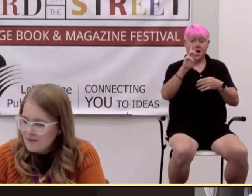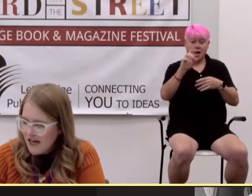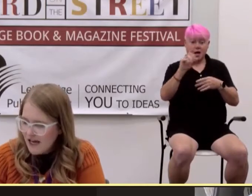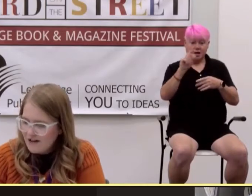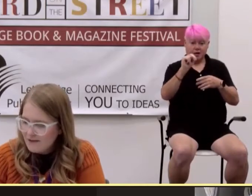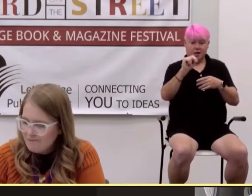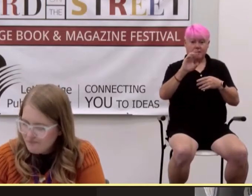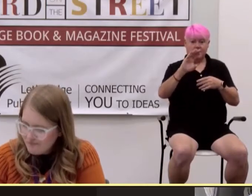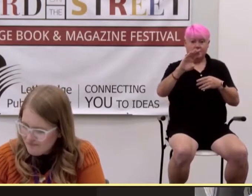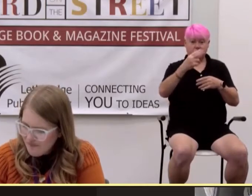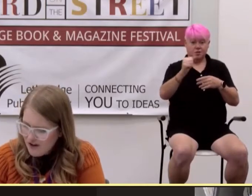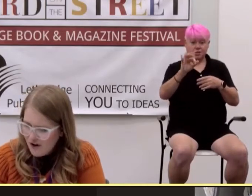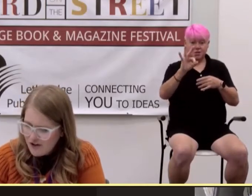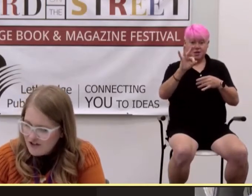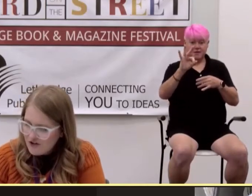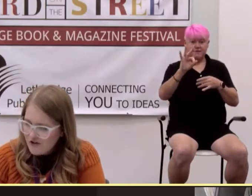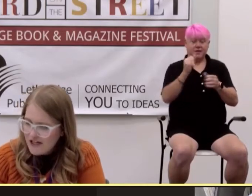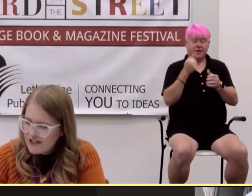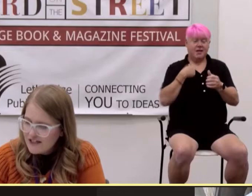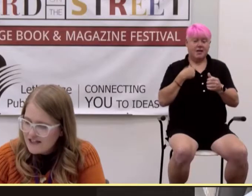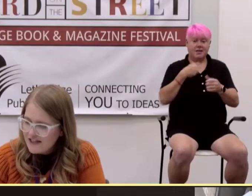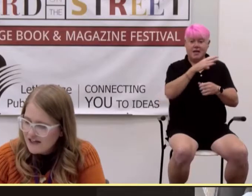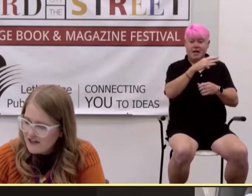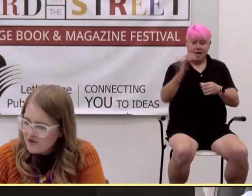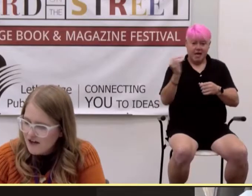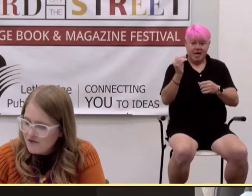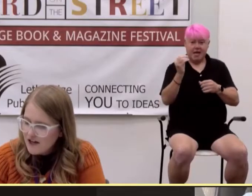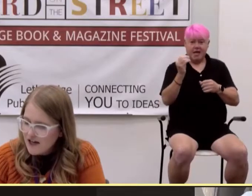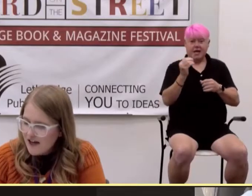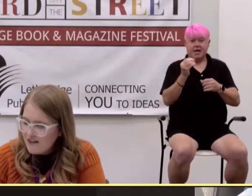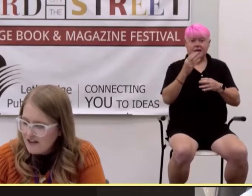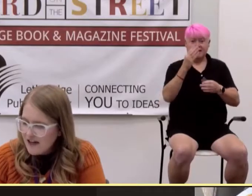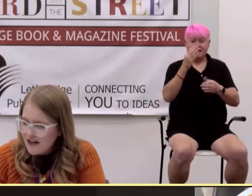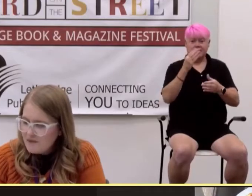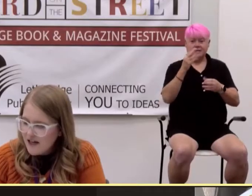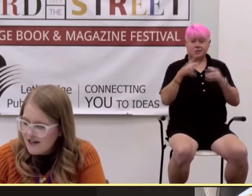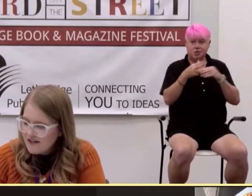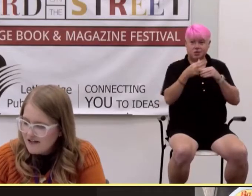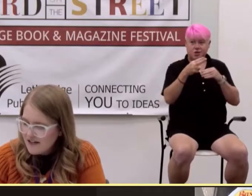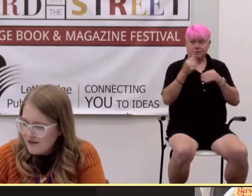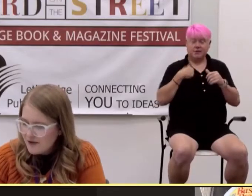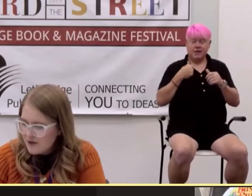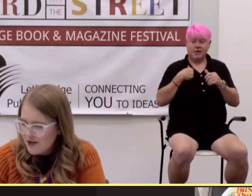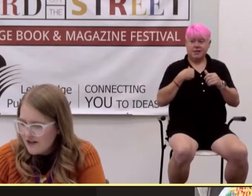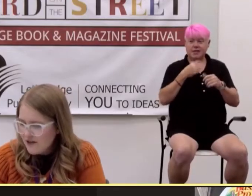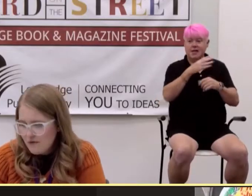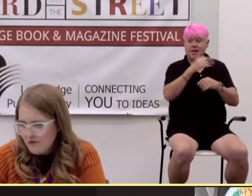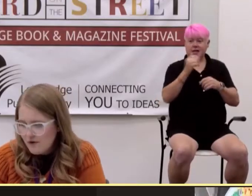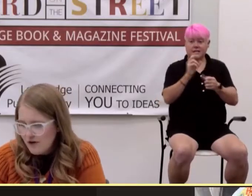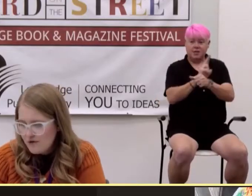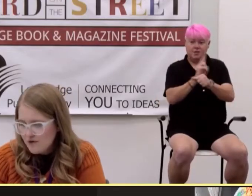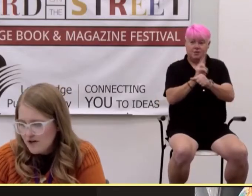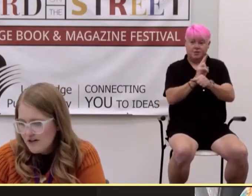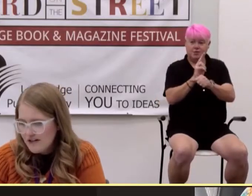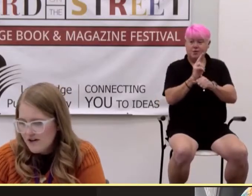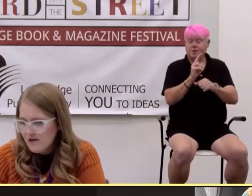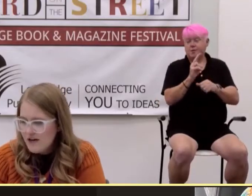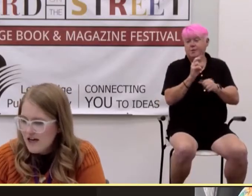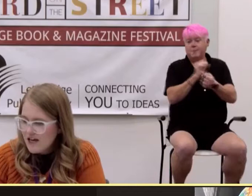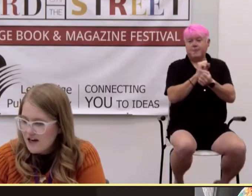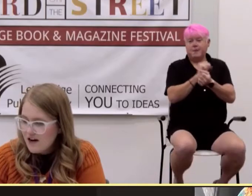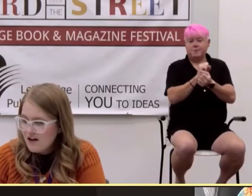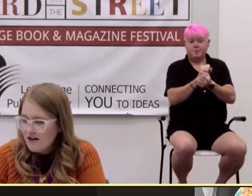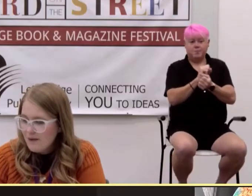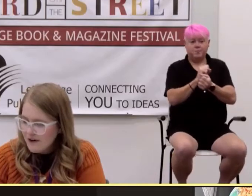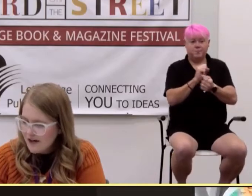Chopped Canada. Currently, Chartrand is the executive chef at the acclaimed SC restaurant at the River Cree Resort and Casino